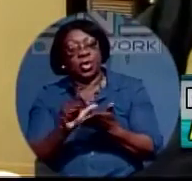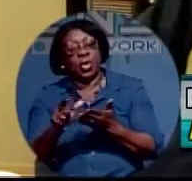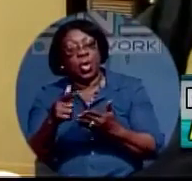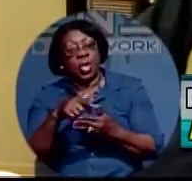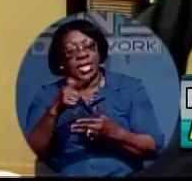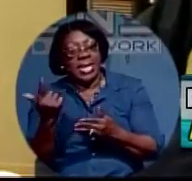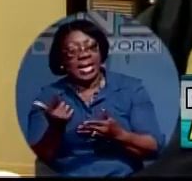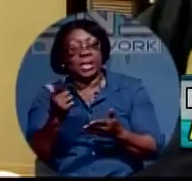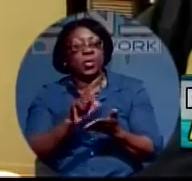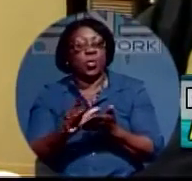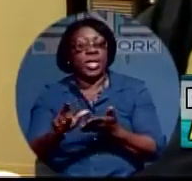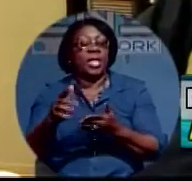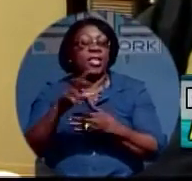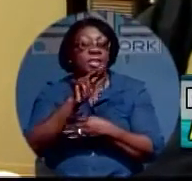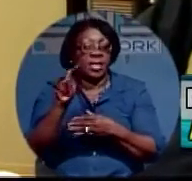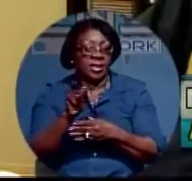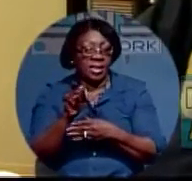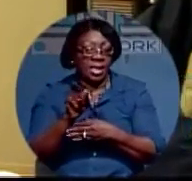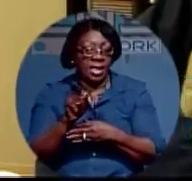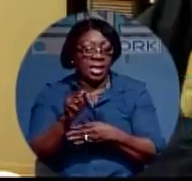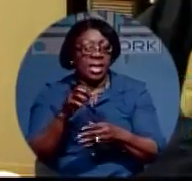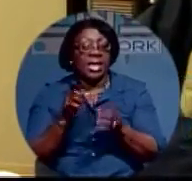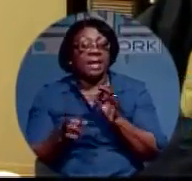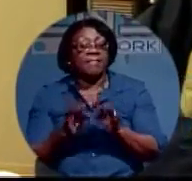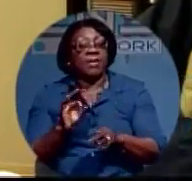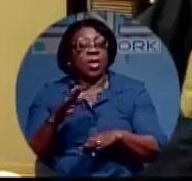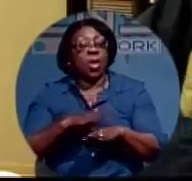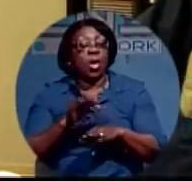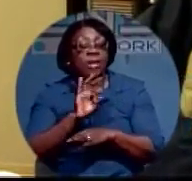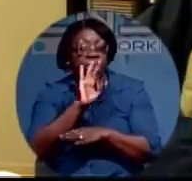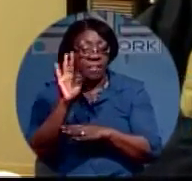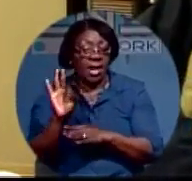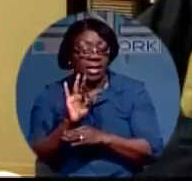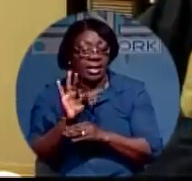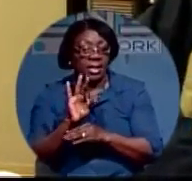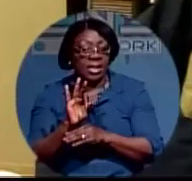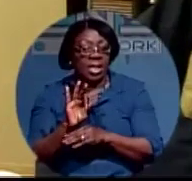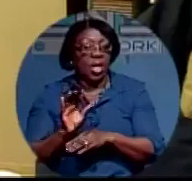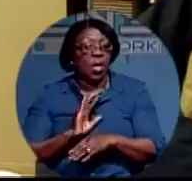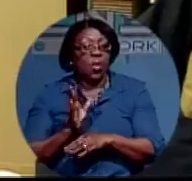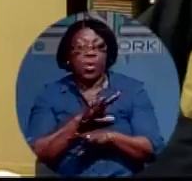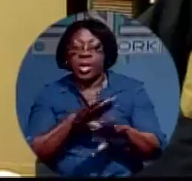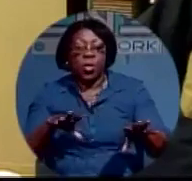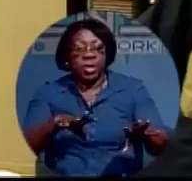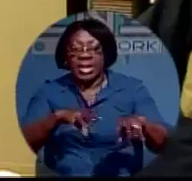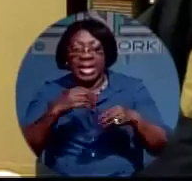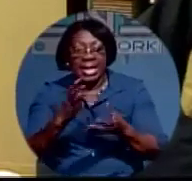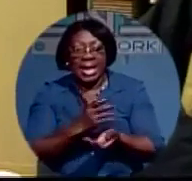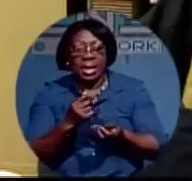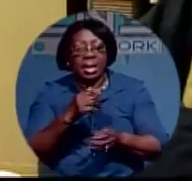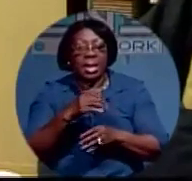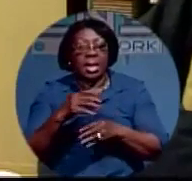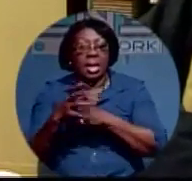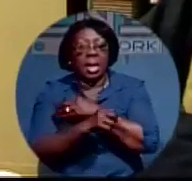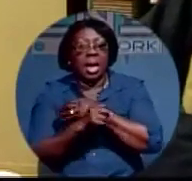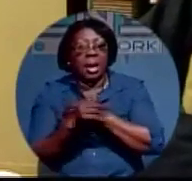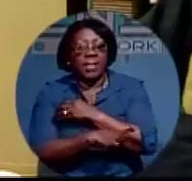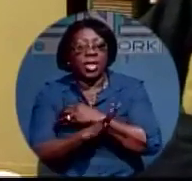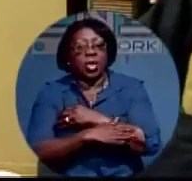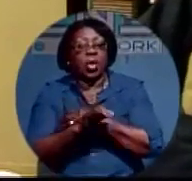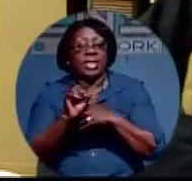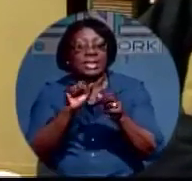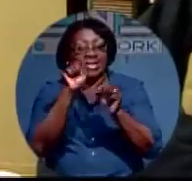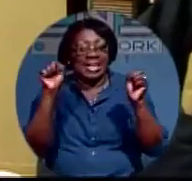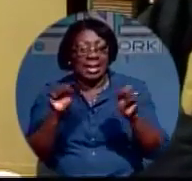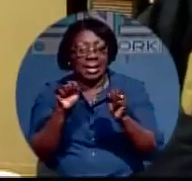on Thursday, on Friday we'll be 1 day off. We do not normally collect on Saturday and Sundays, but we'll try to catch up on Saturday and